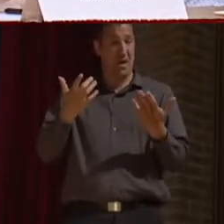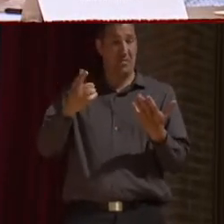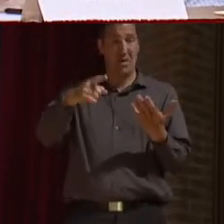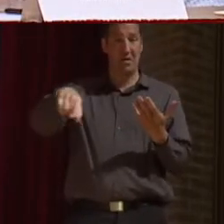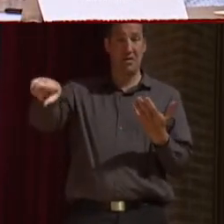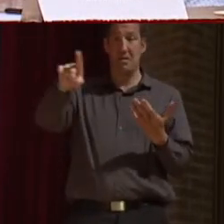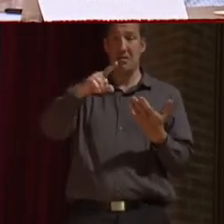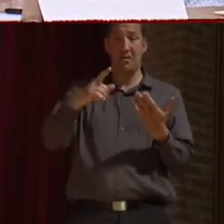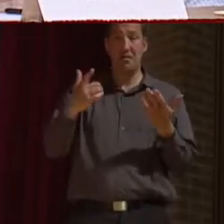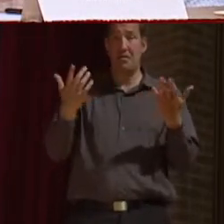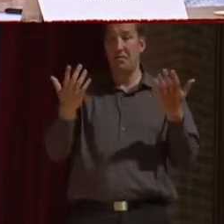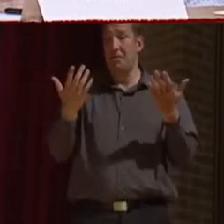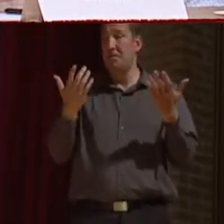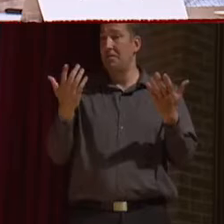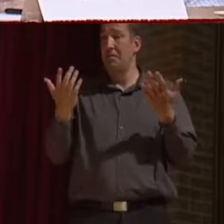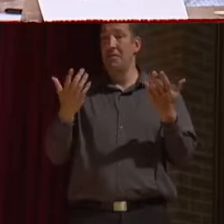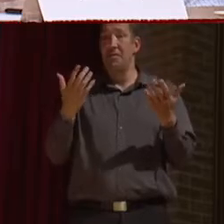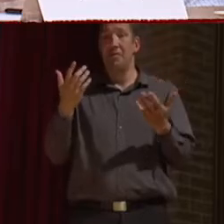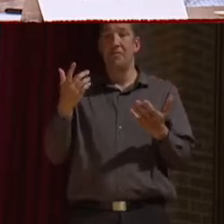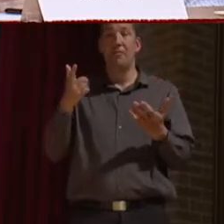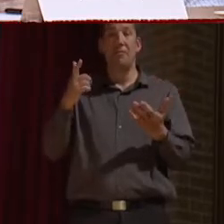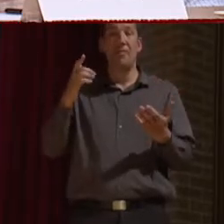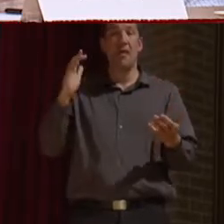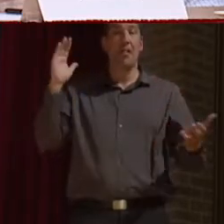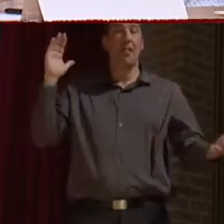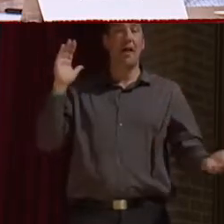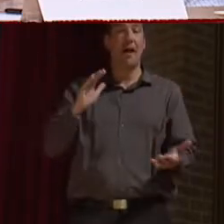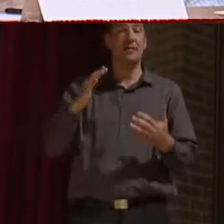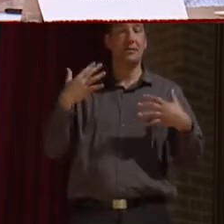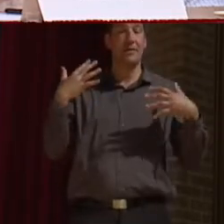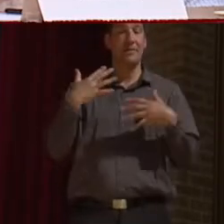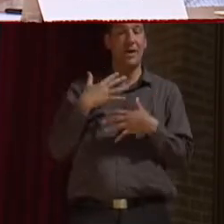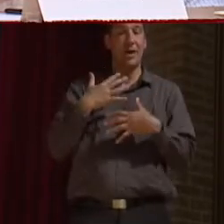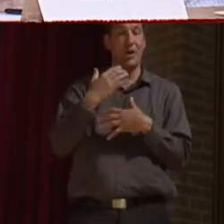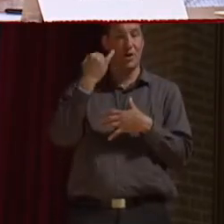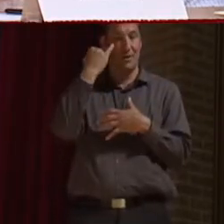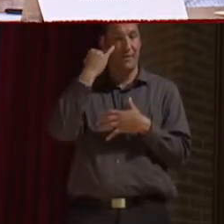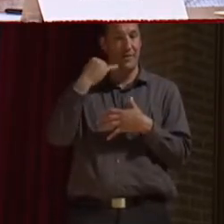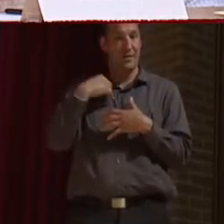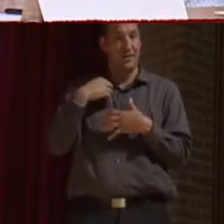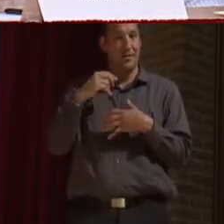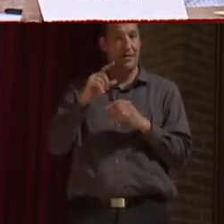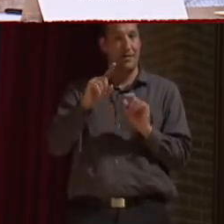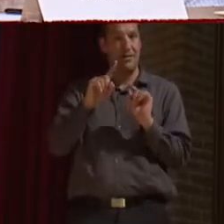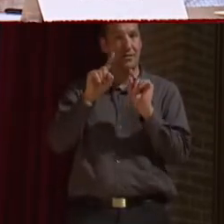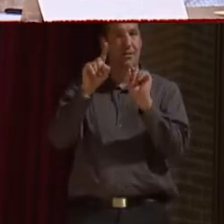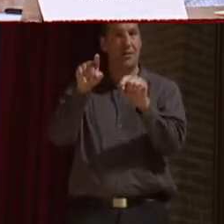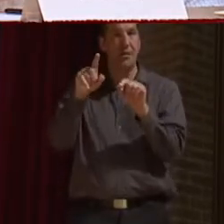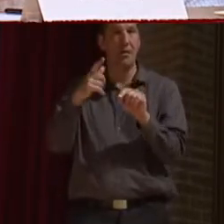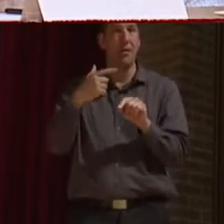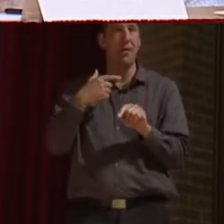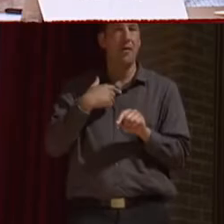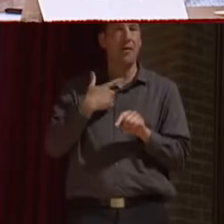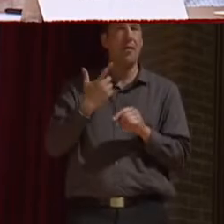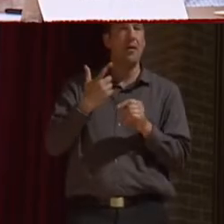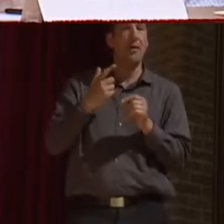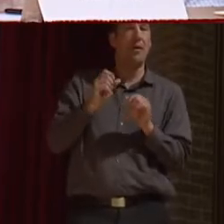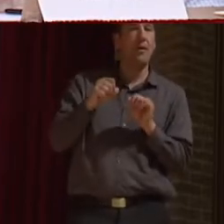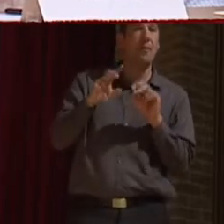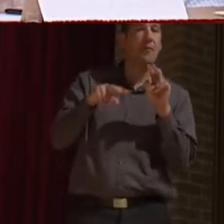a little less fearful if somebody just came and did a rotation, and then they could get some honest feedback about